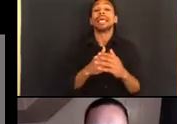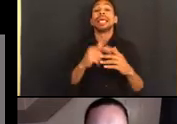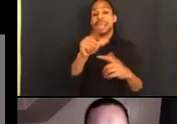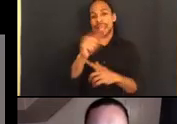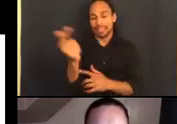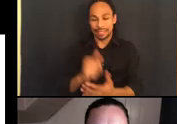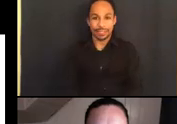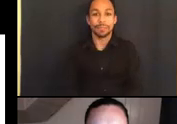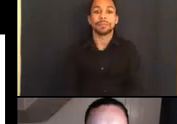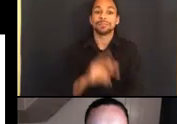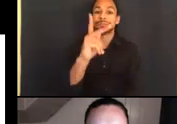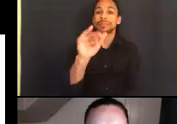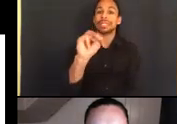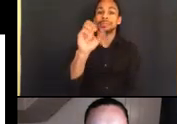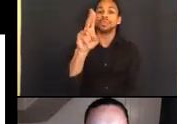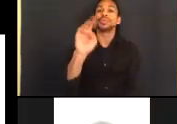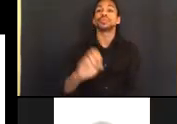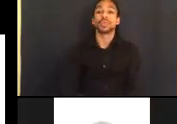Soo.